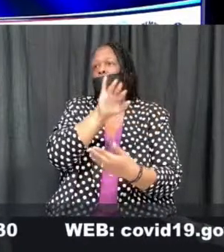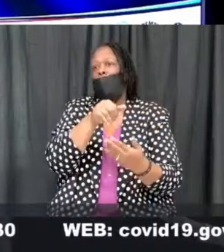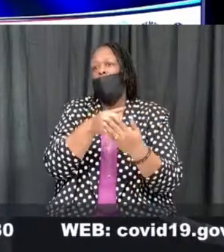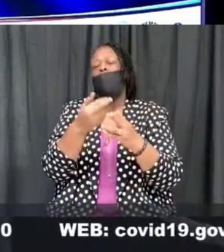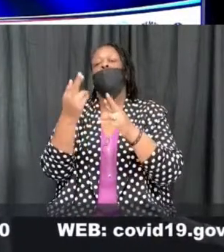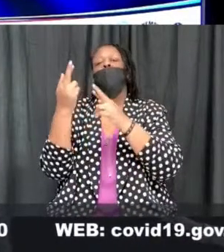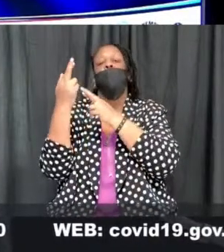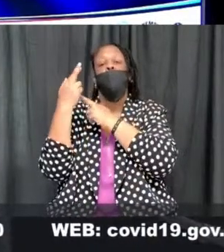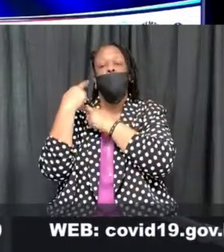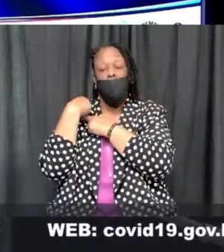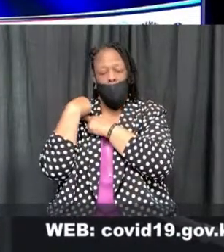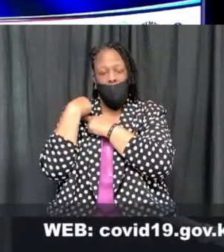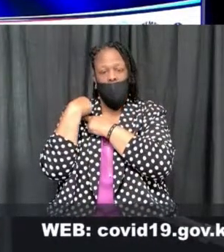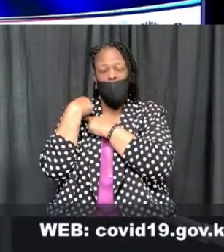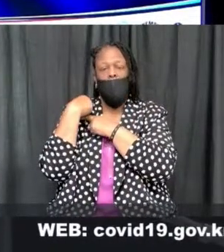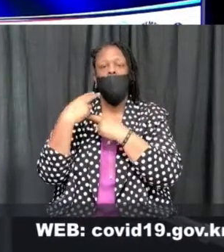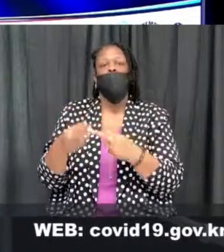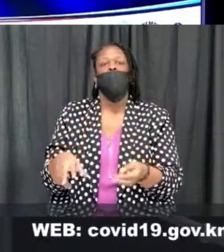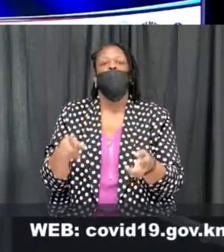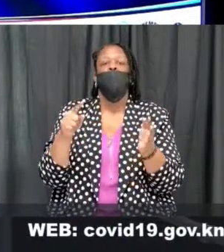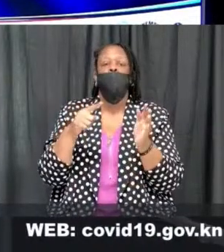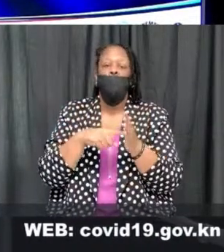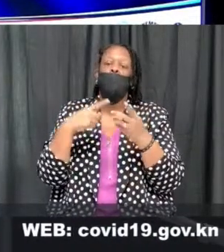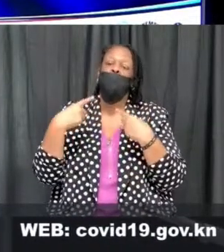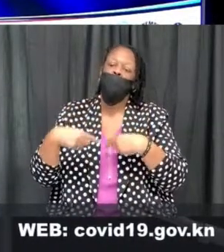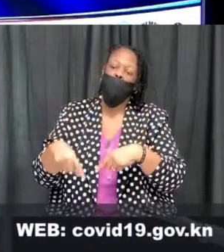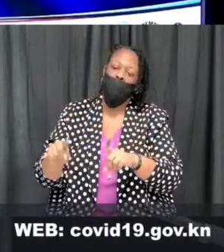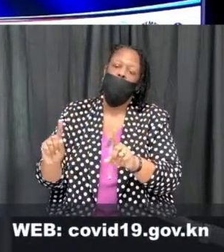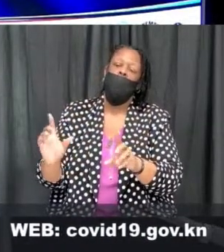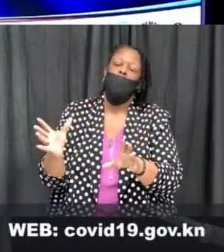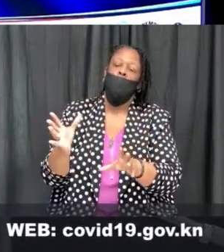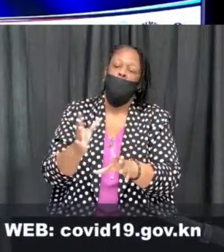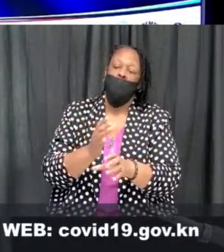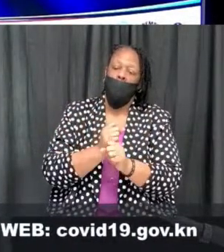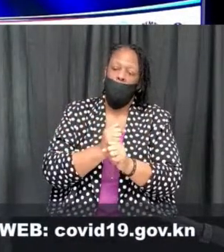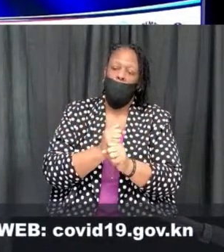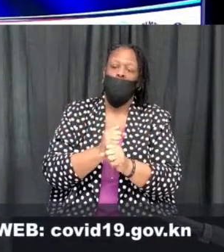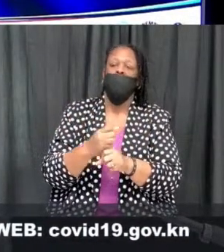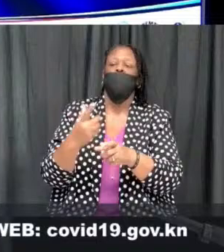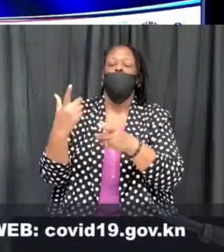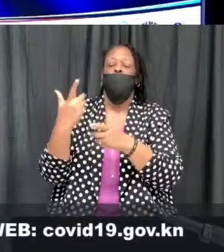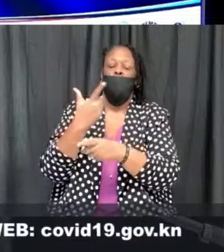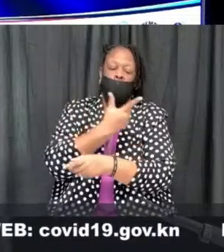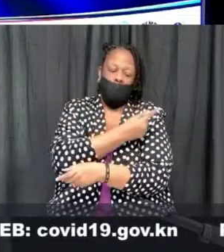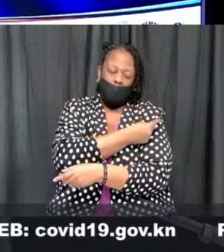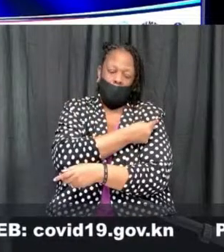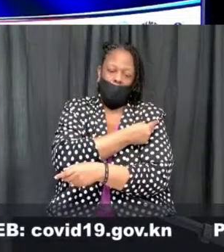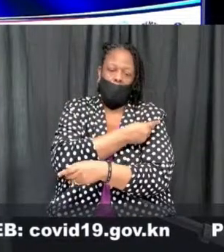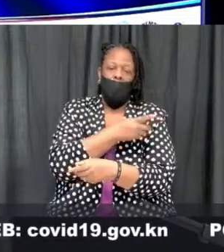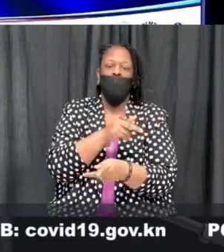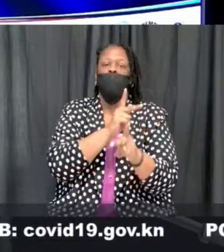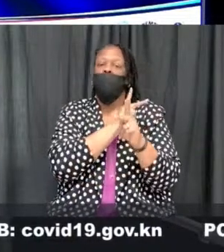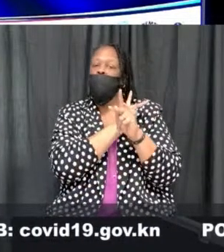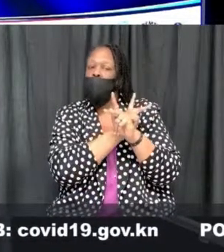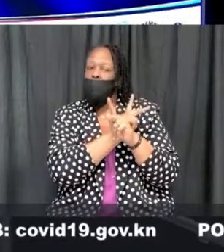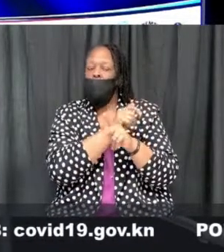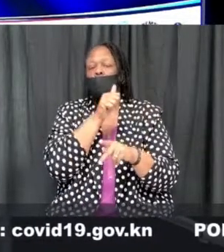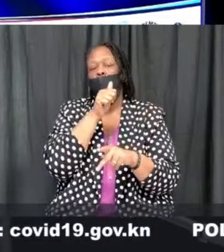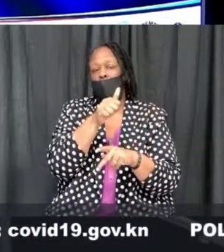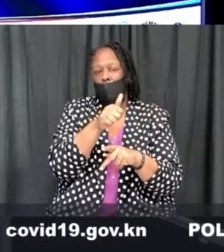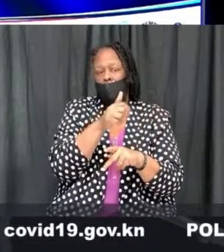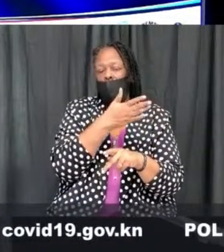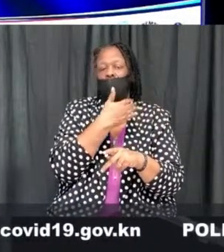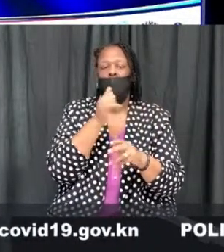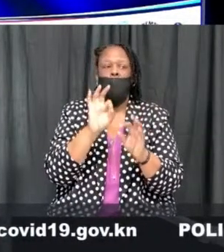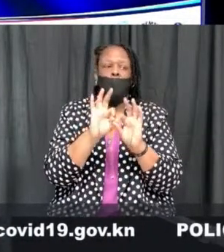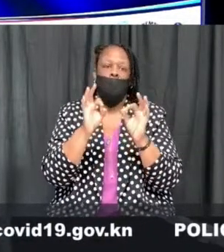responsibility, moral and ethical responsibility, to be vaccinated, as it is a